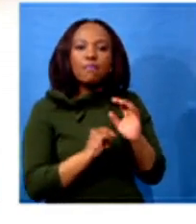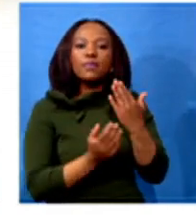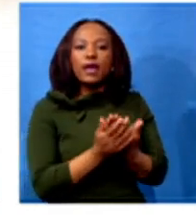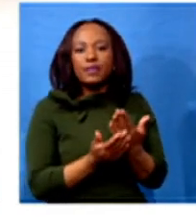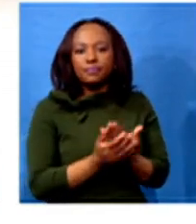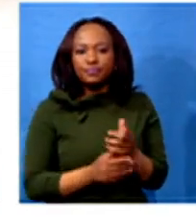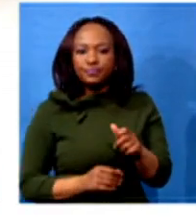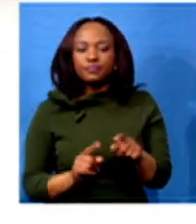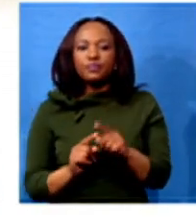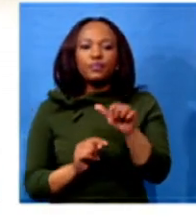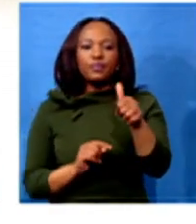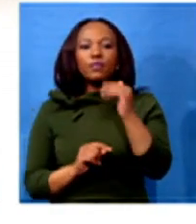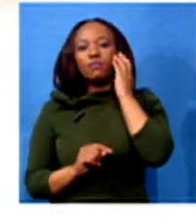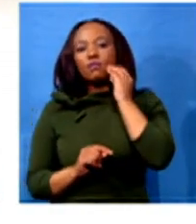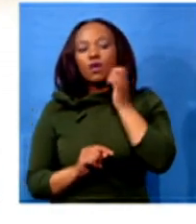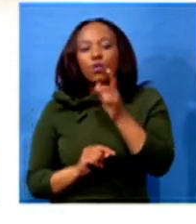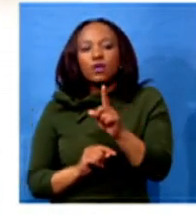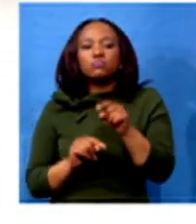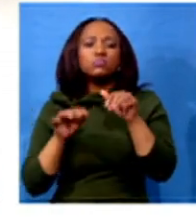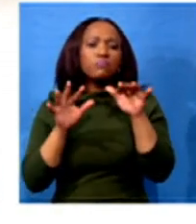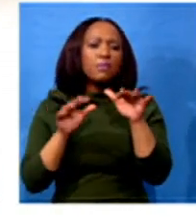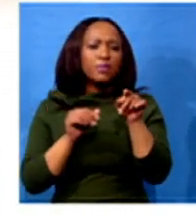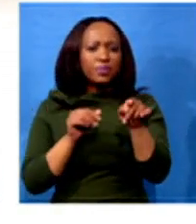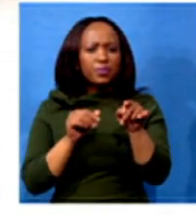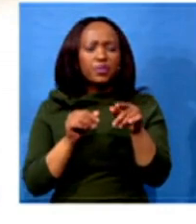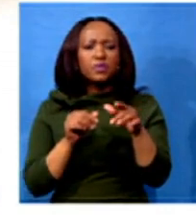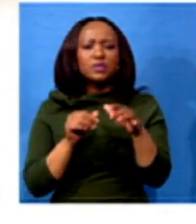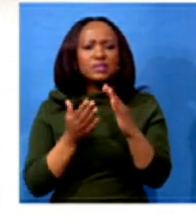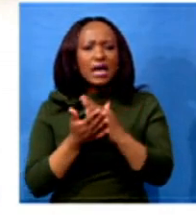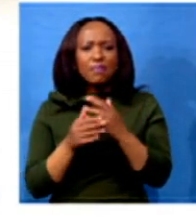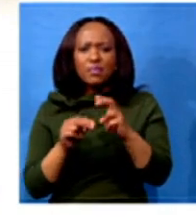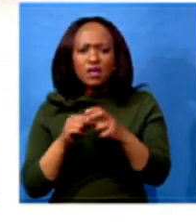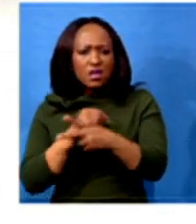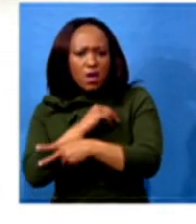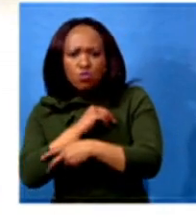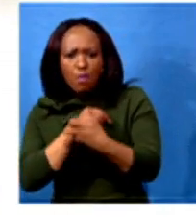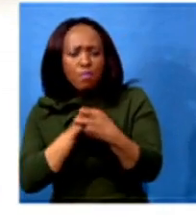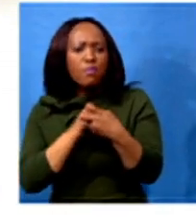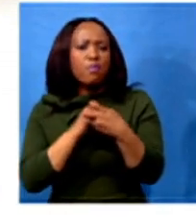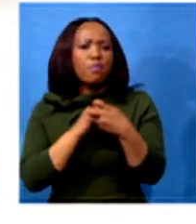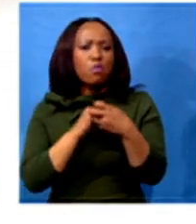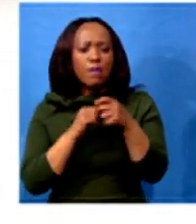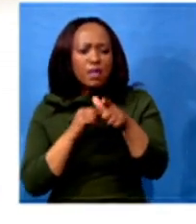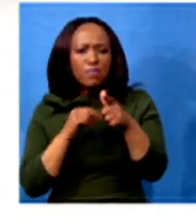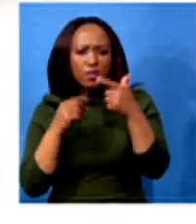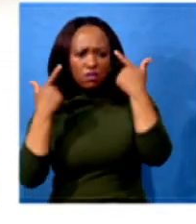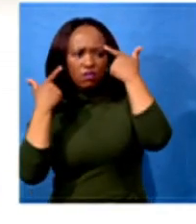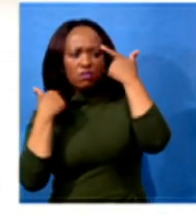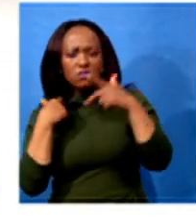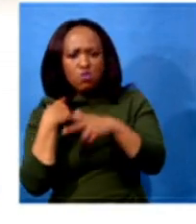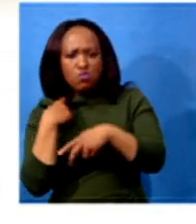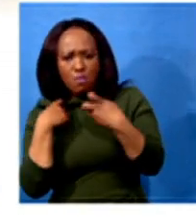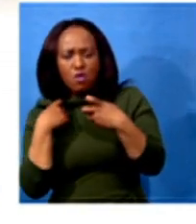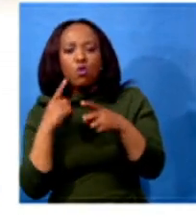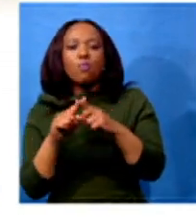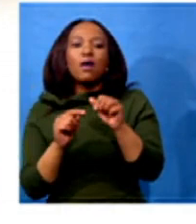to experience is instances where people are getting robbed at the post office queues. Hence, we're saying the more other